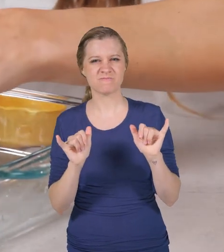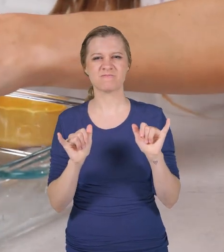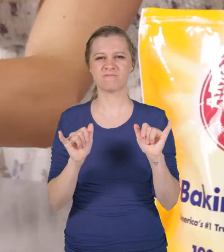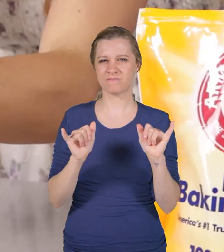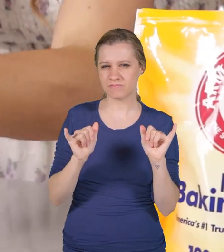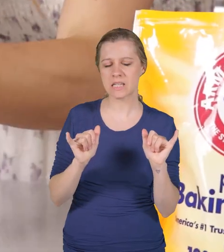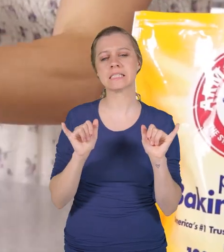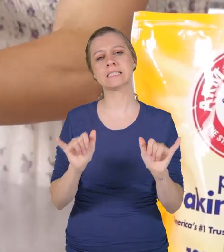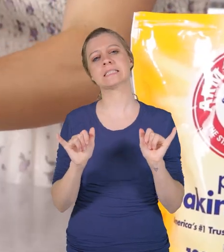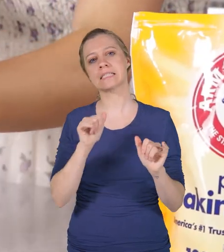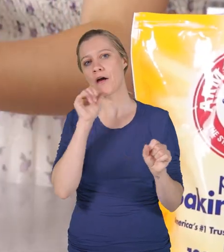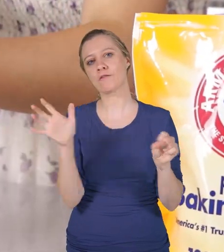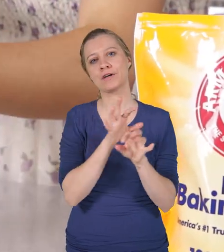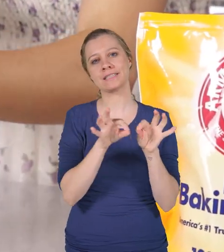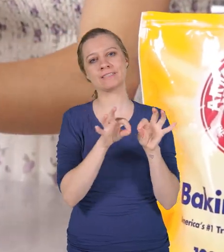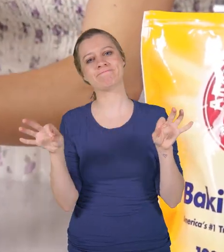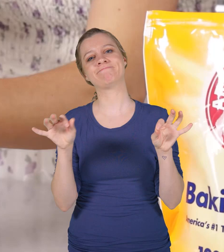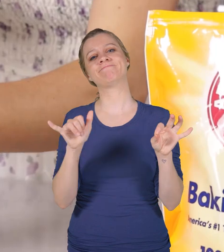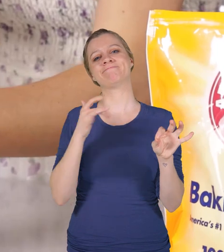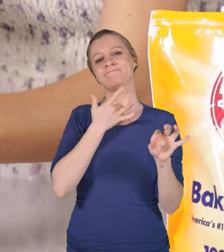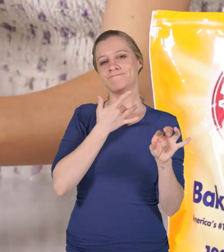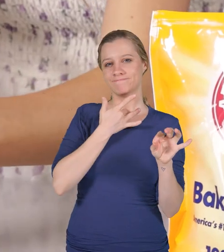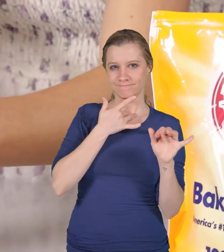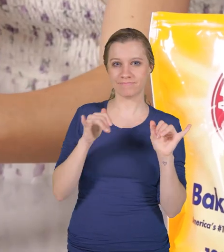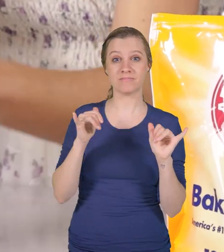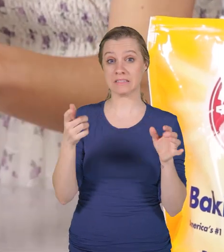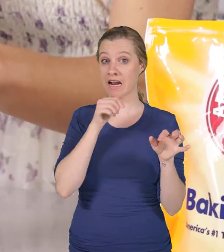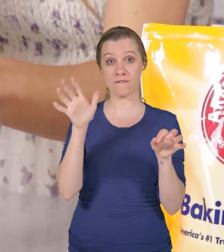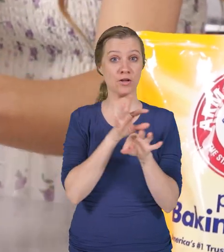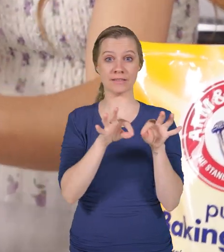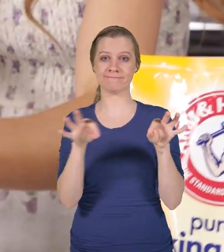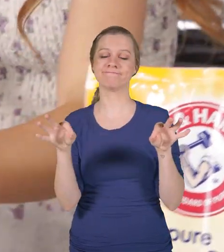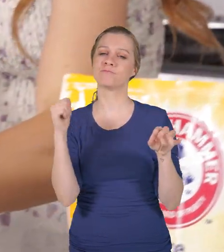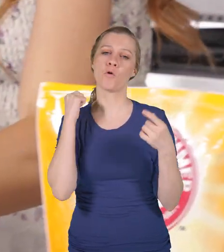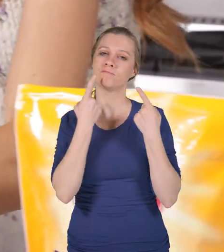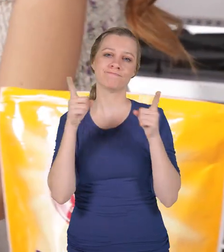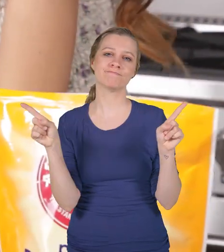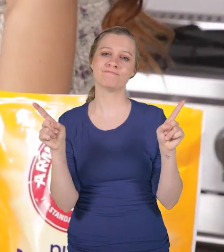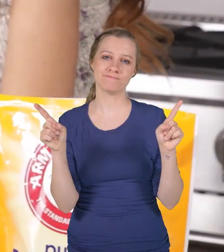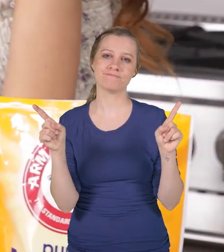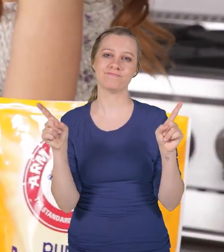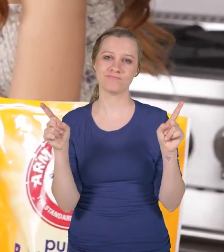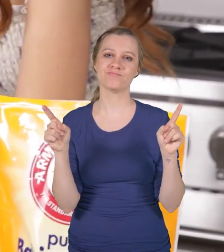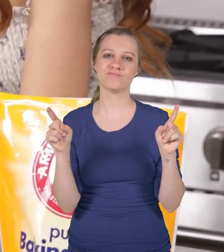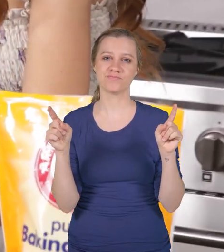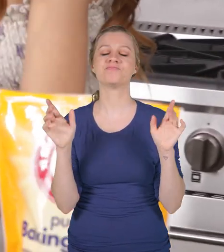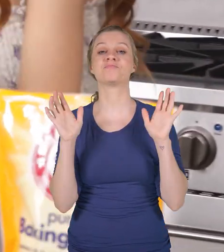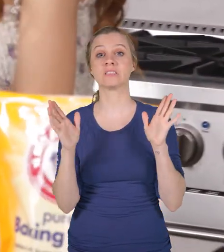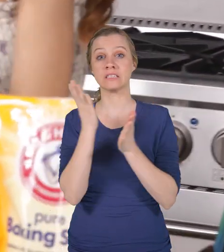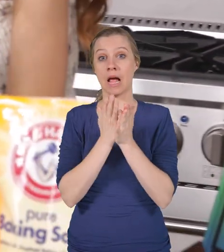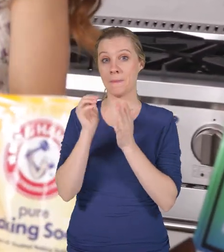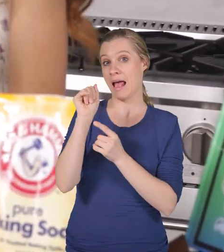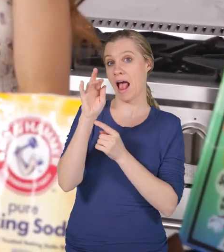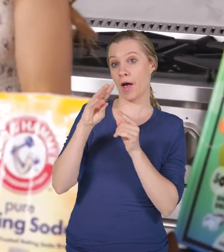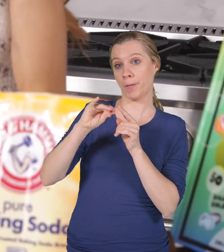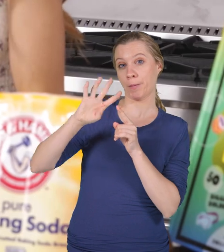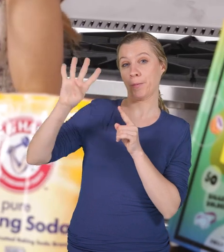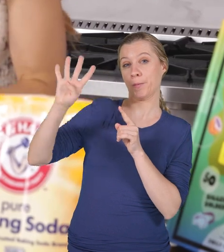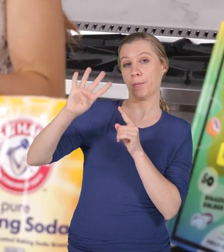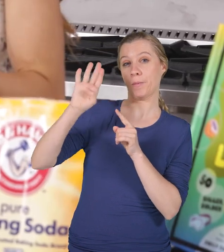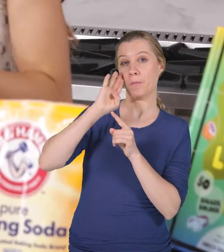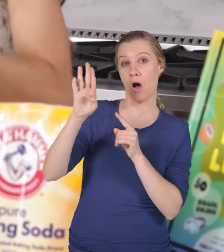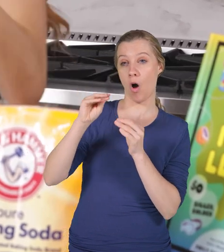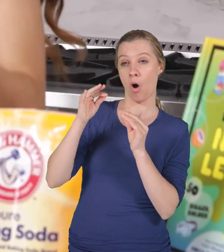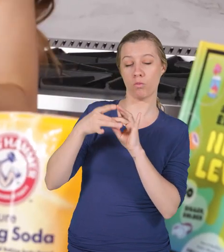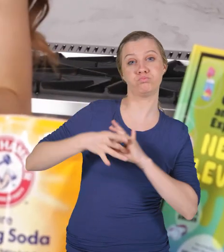out. Yeah, so I didn't seal my bag completely. And when you do that, it's not going to work because some of that air is going to escape